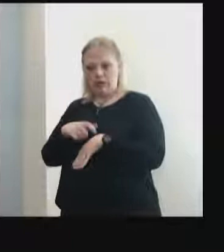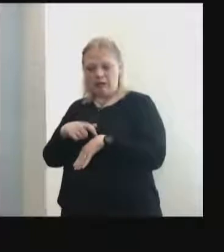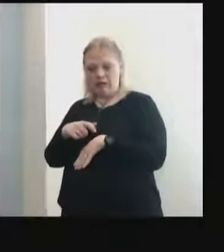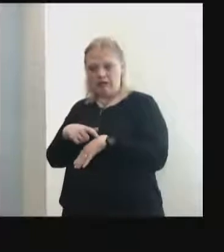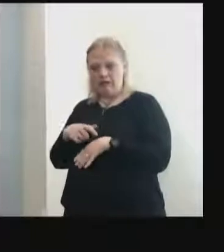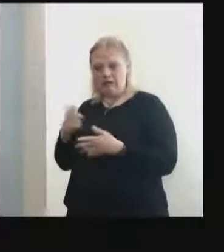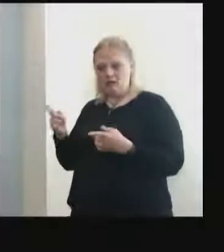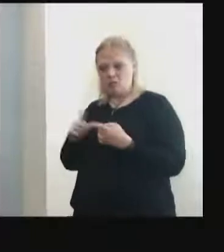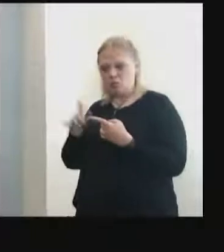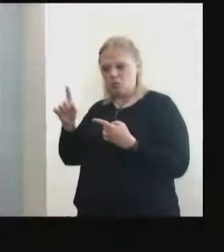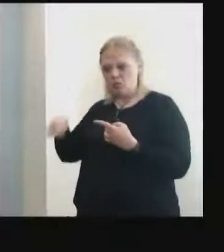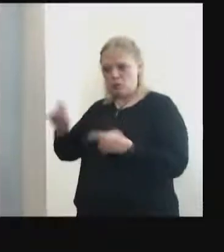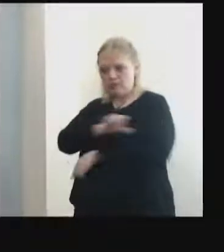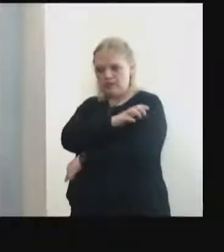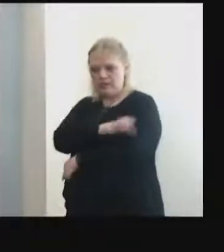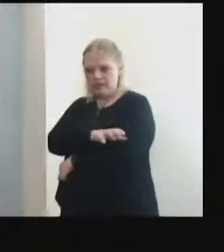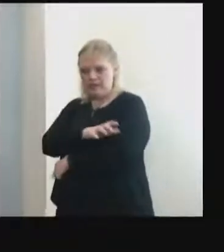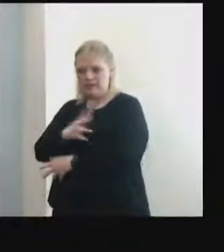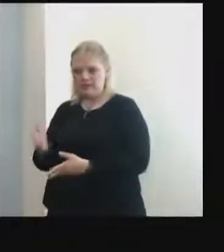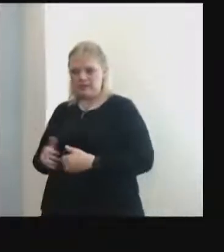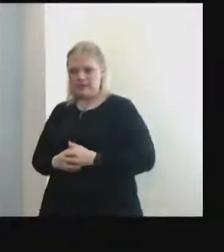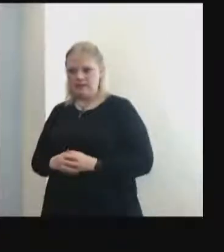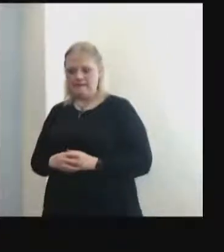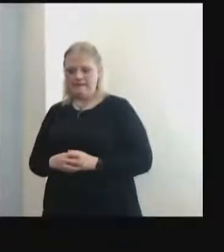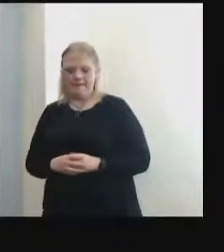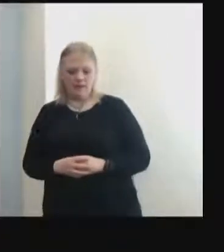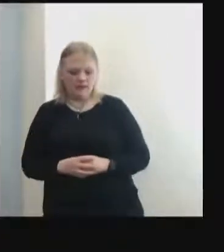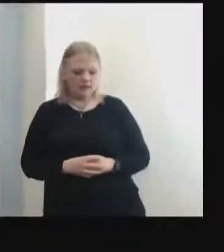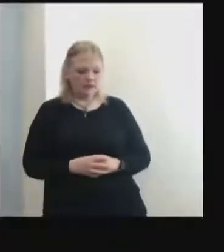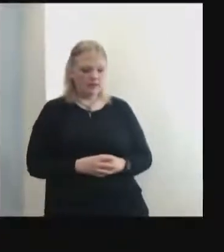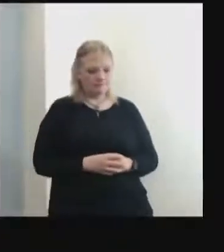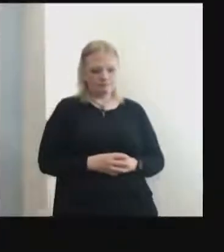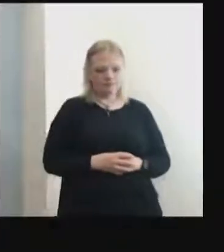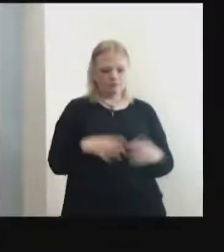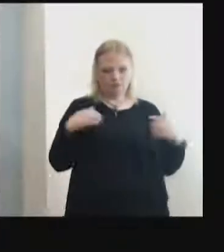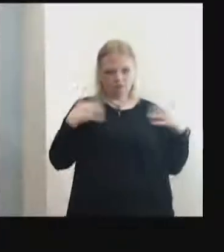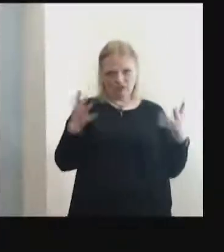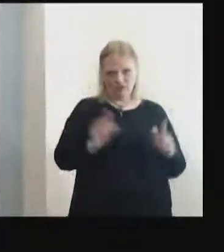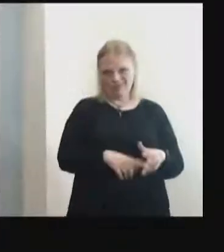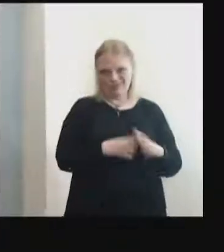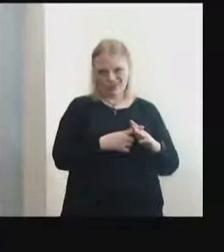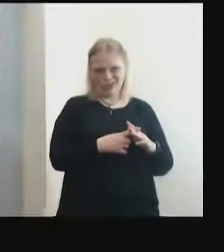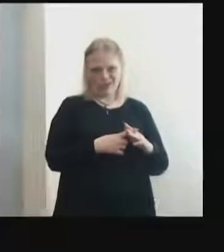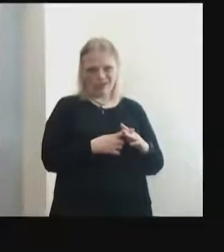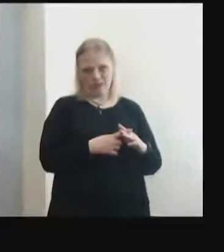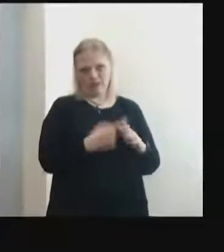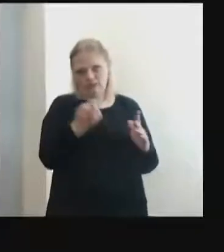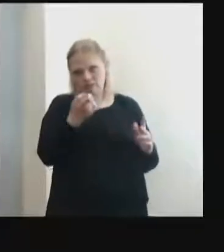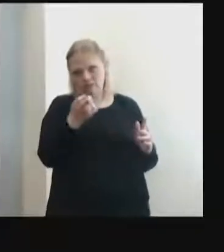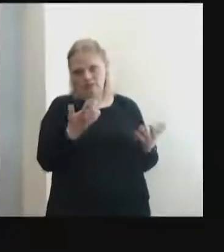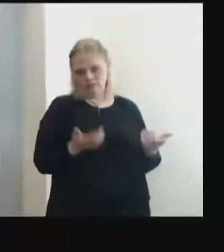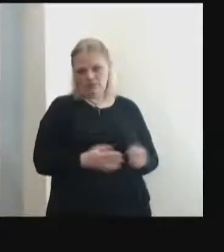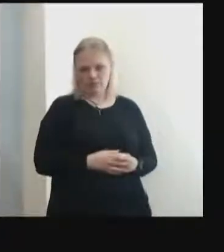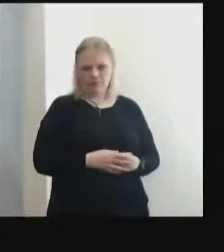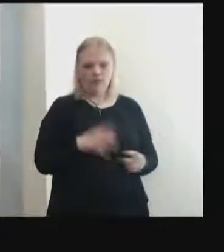to the mass vaccination clinics versus the pop-up clinics out in the community? Well, we've already started to some degree. Where we reduced the number of staff